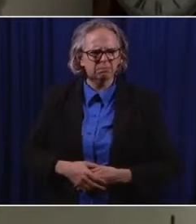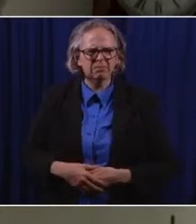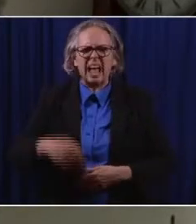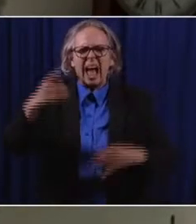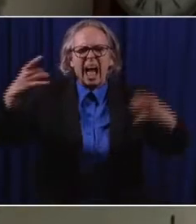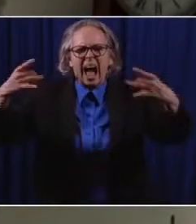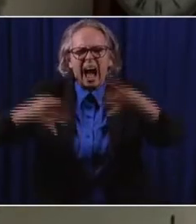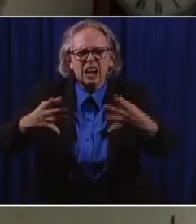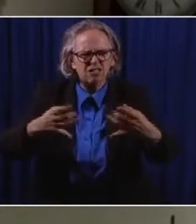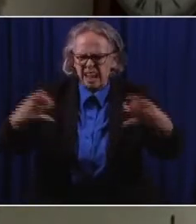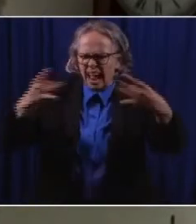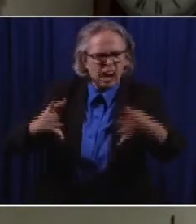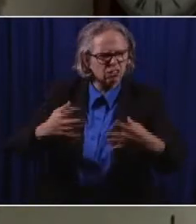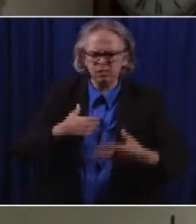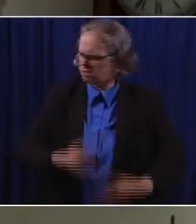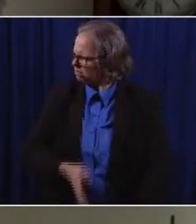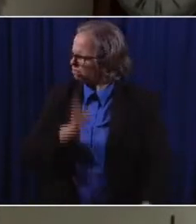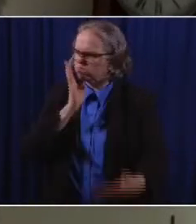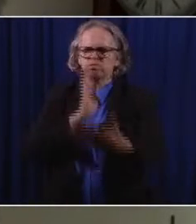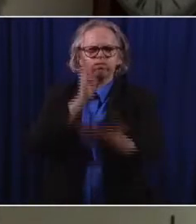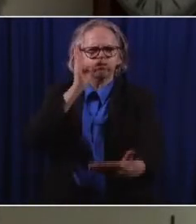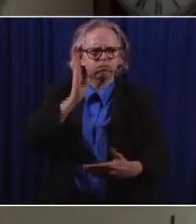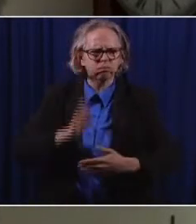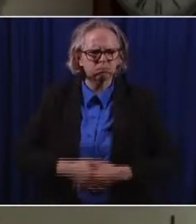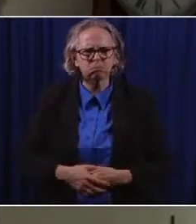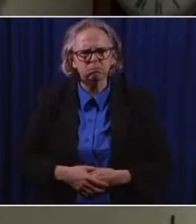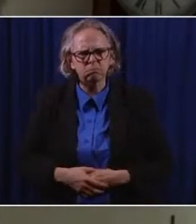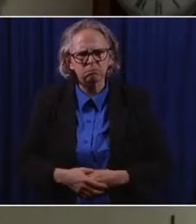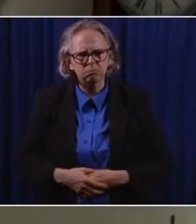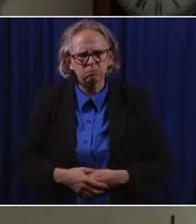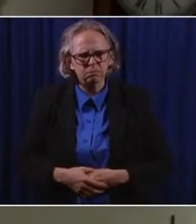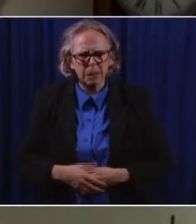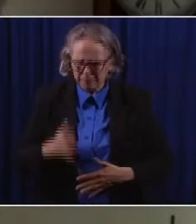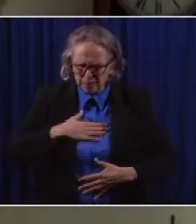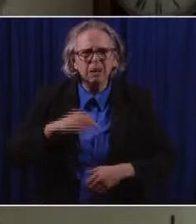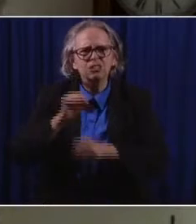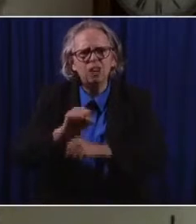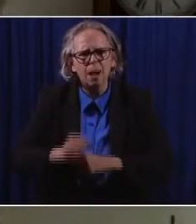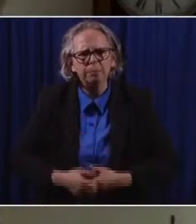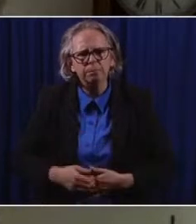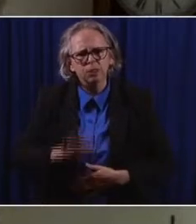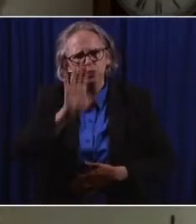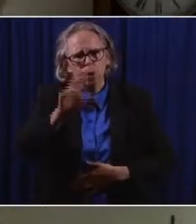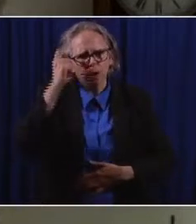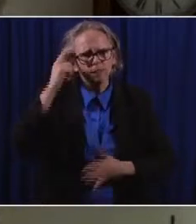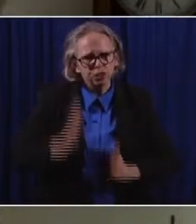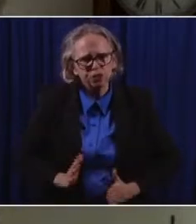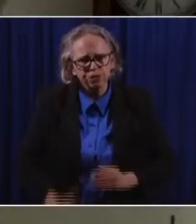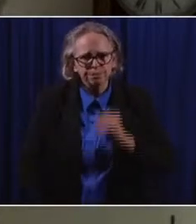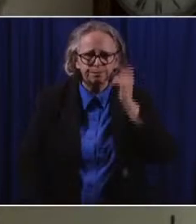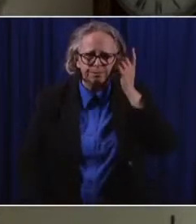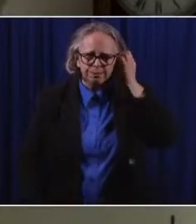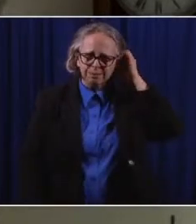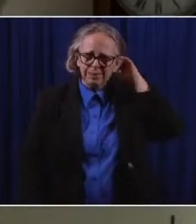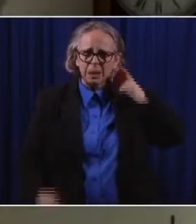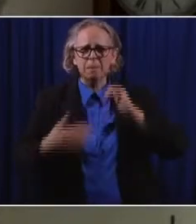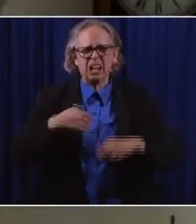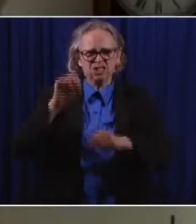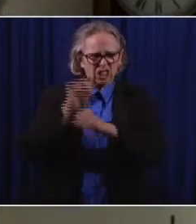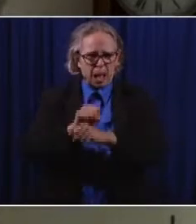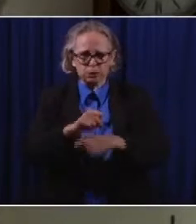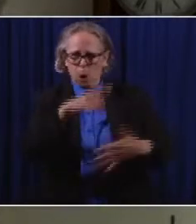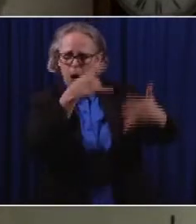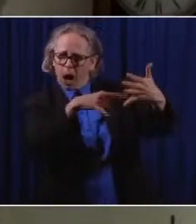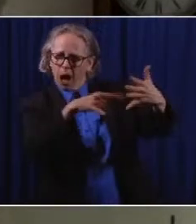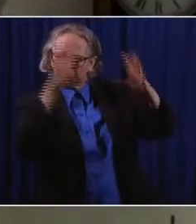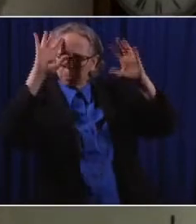violence. And that's what my job is. My job is not every single day to critique the President of the United States, nor